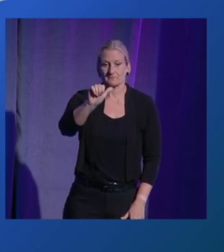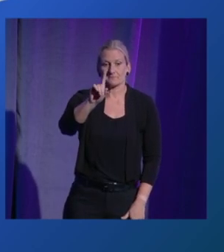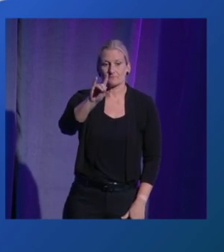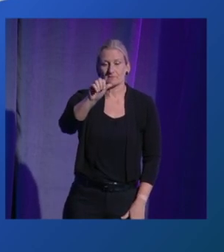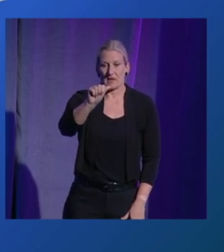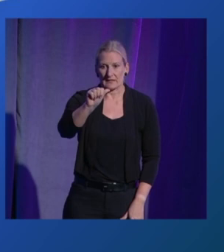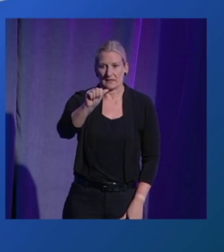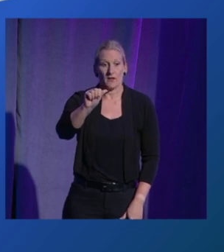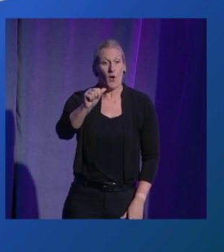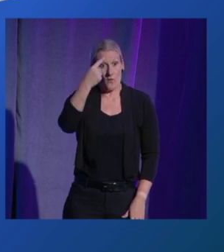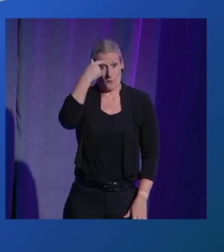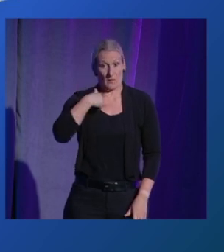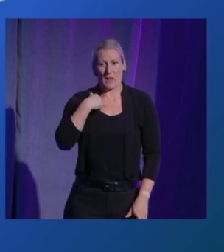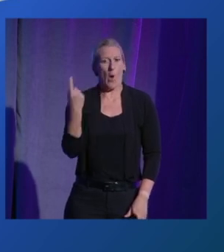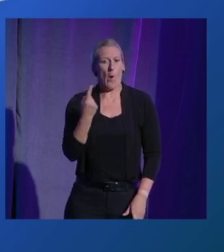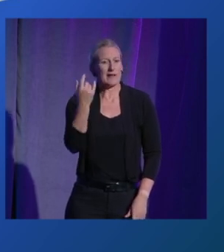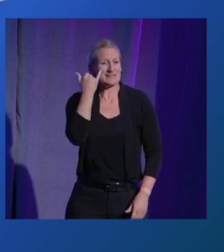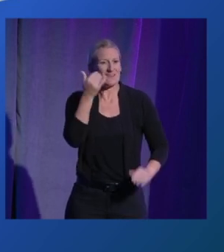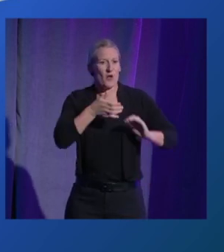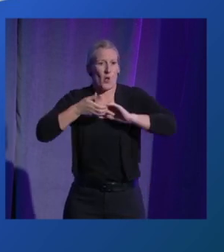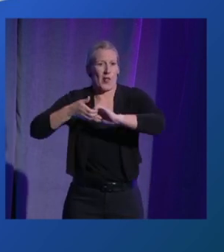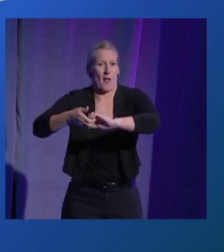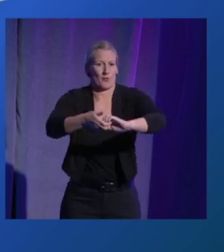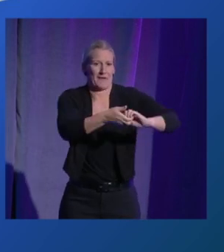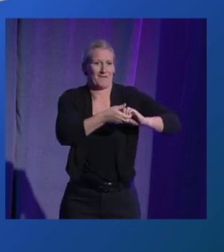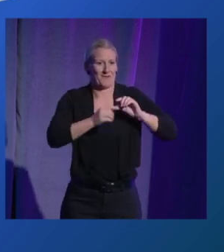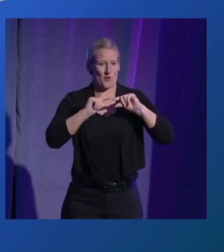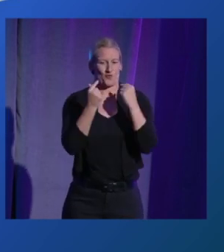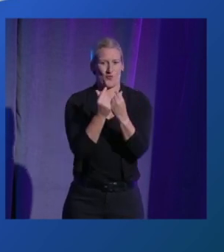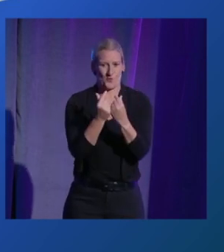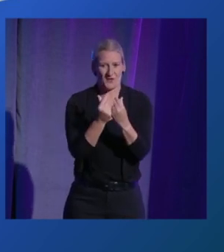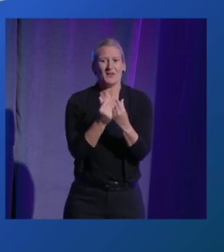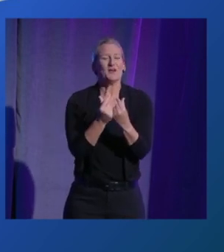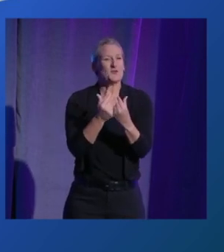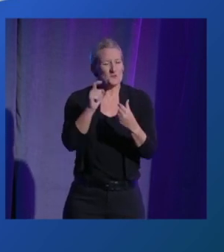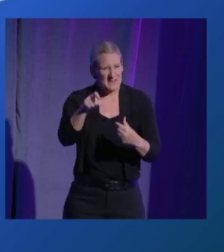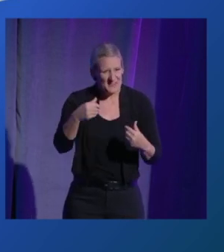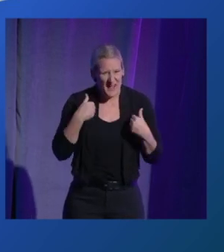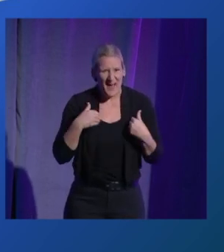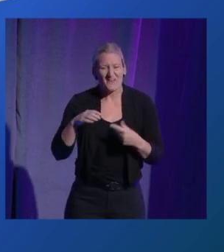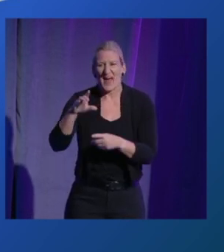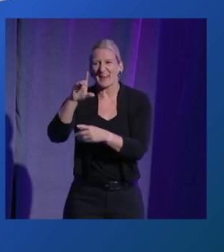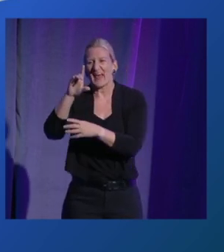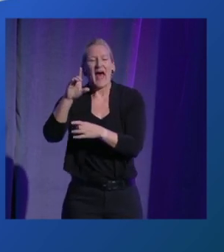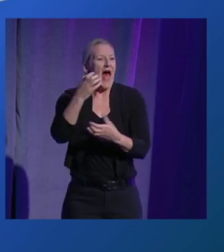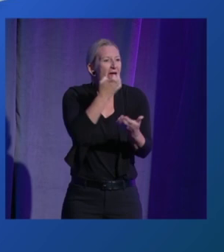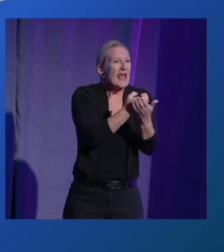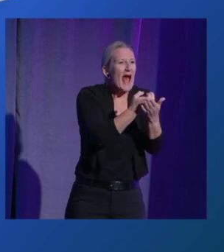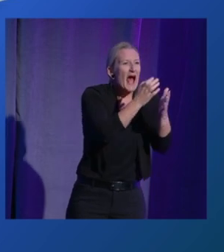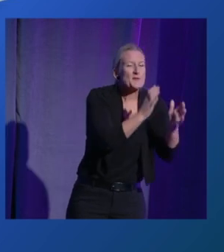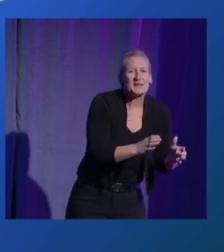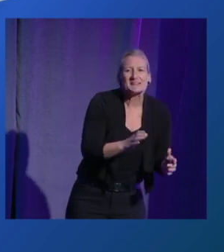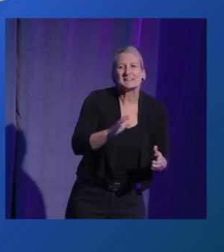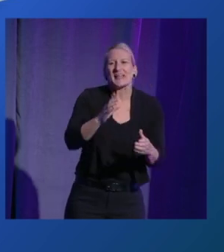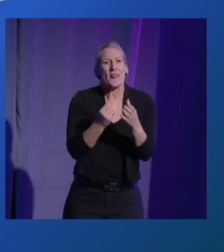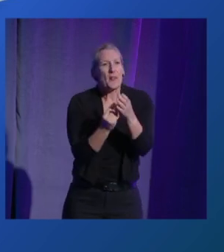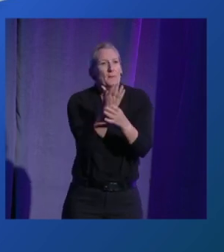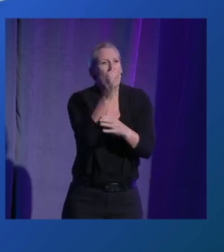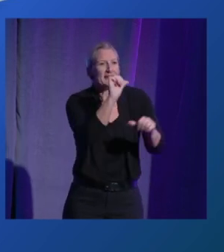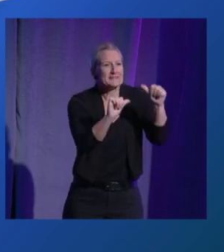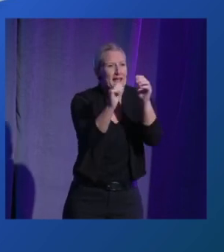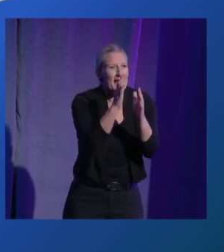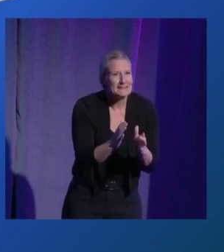been a collaborative group um it's always when you have that agronomist the data scientist you know the plant scientists and just kind of